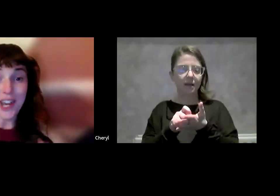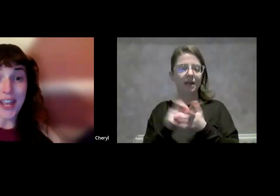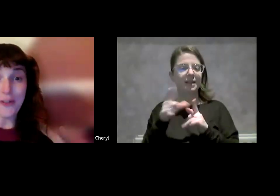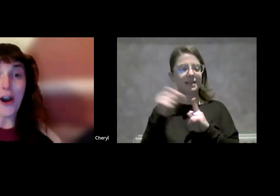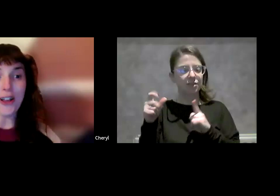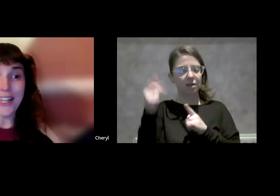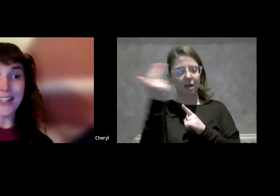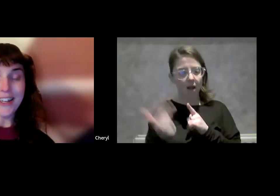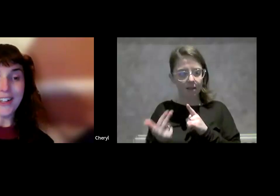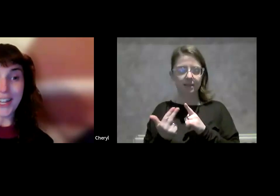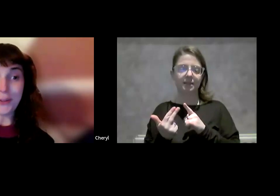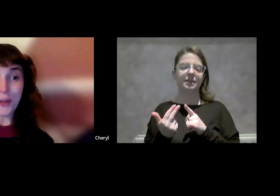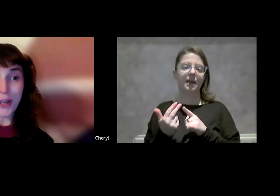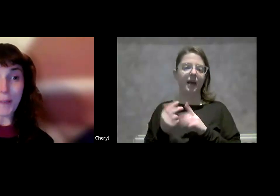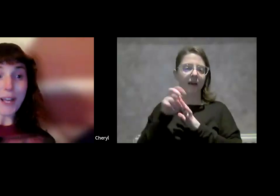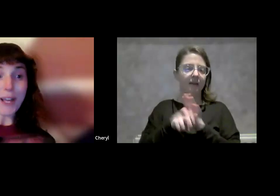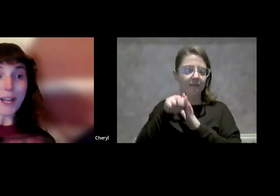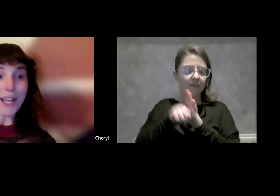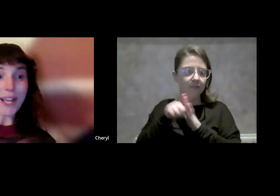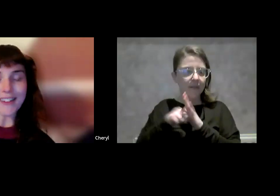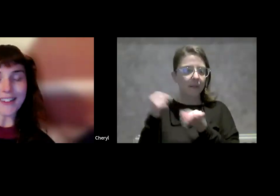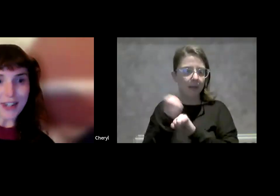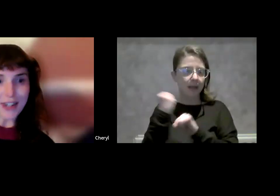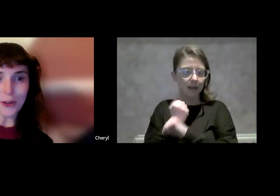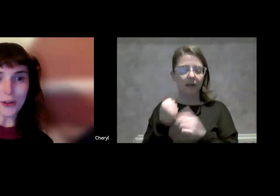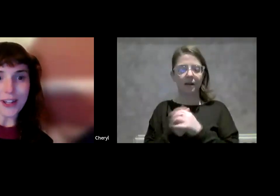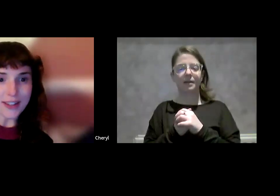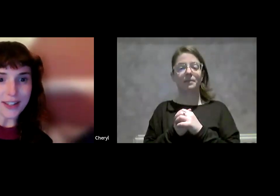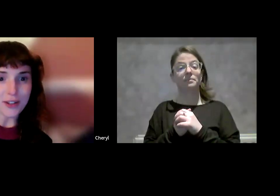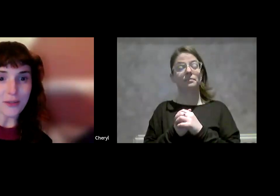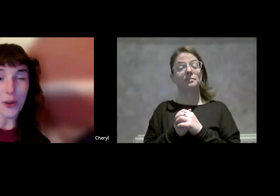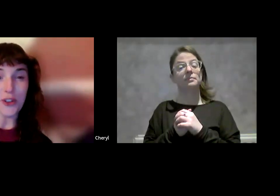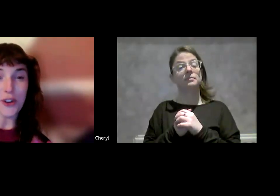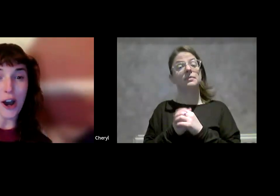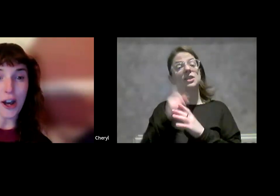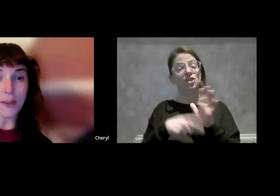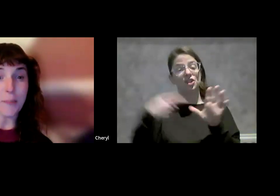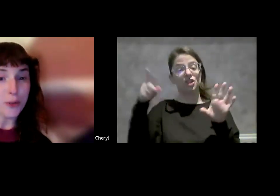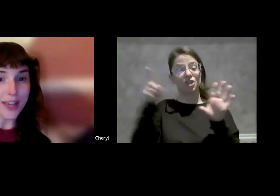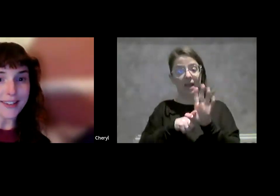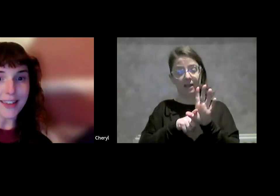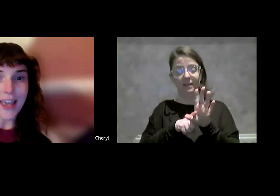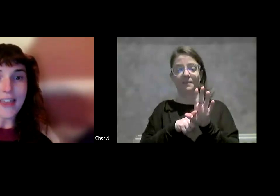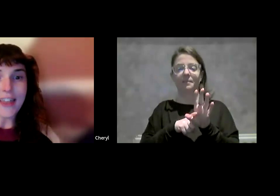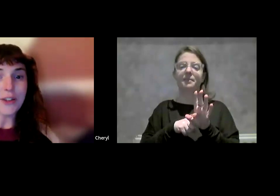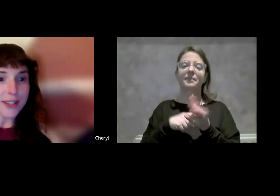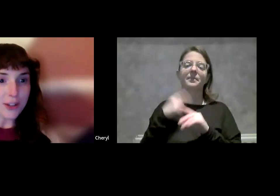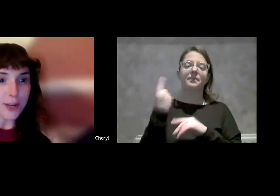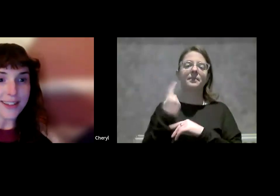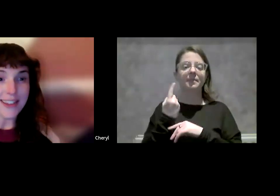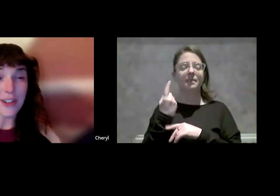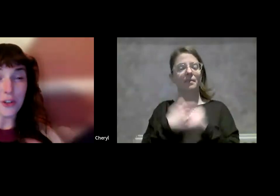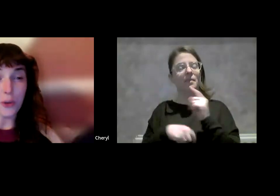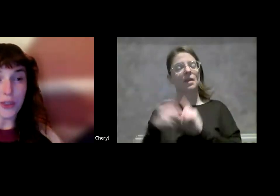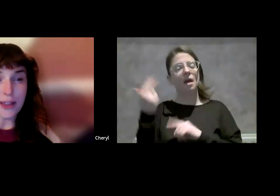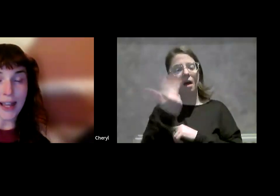filmmaker, Jay Farley. Jay's work began as an international creative artist, fusing art and protest. Then in